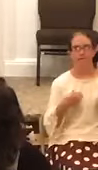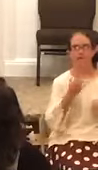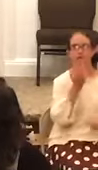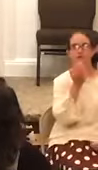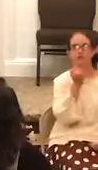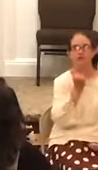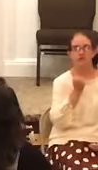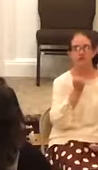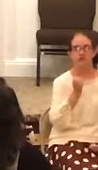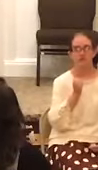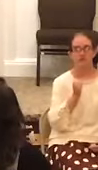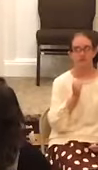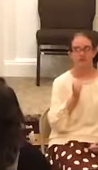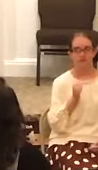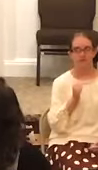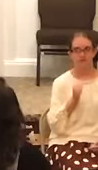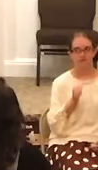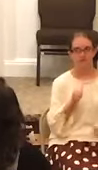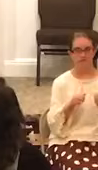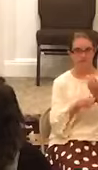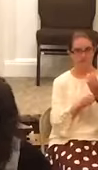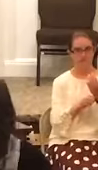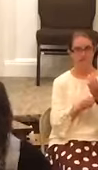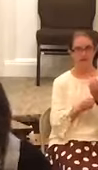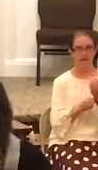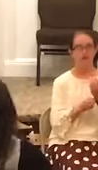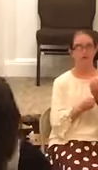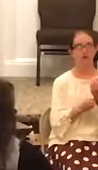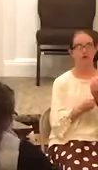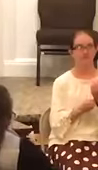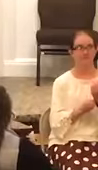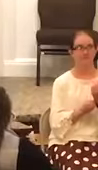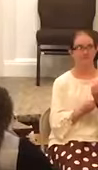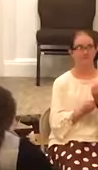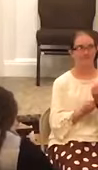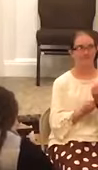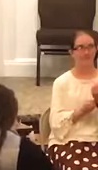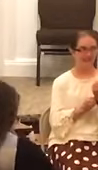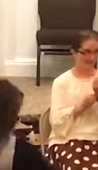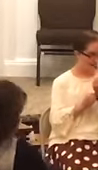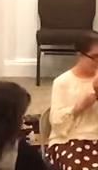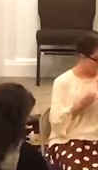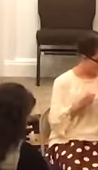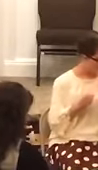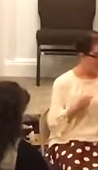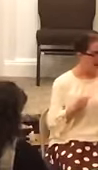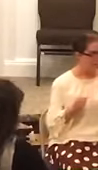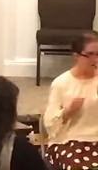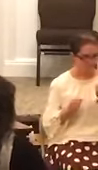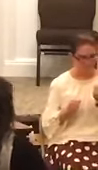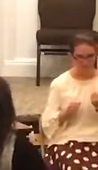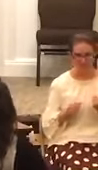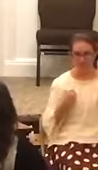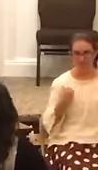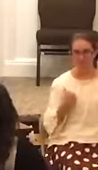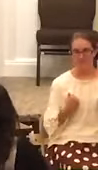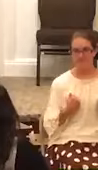in earthen vessels. Squeeze your, pinch yourself, say, I'm dirt. That feels like dirt, don't it? We have